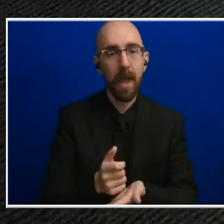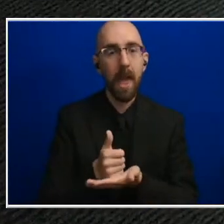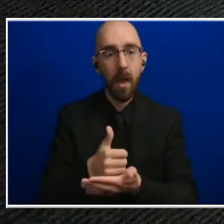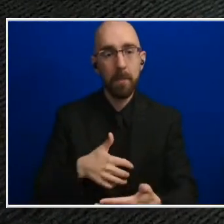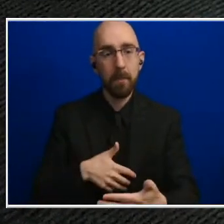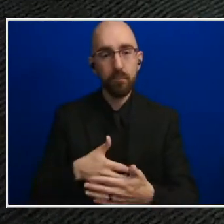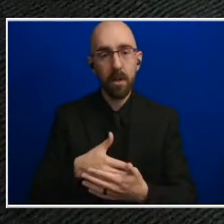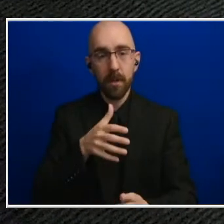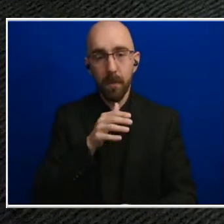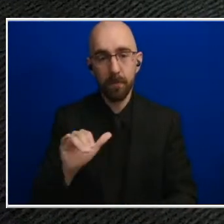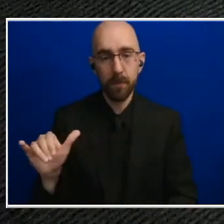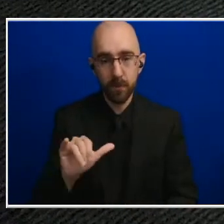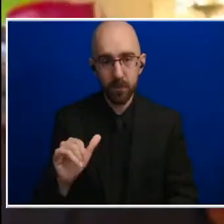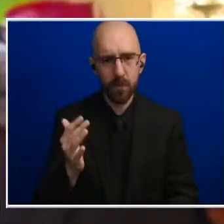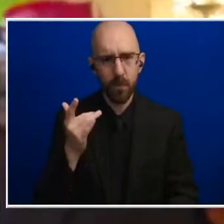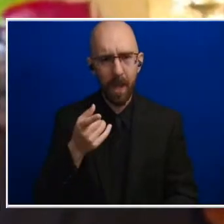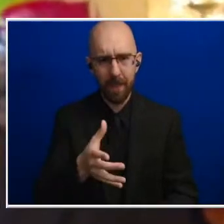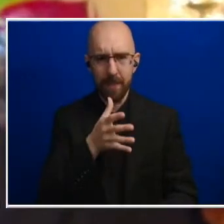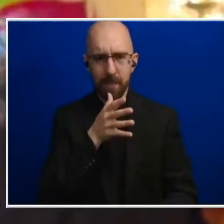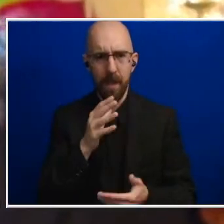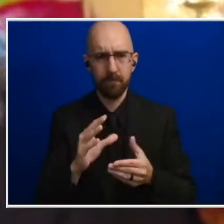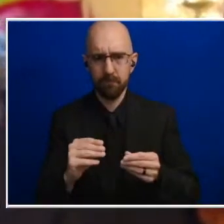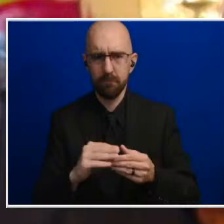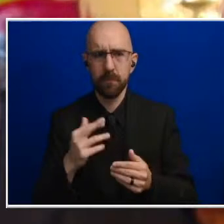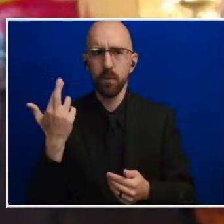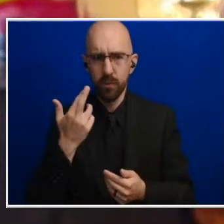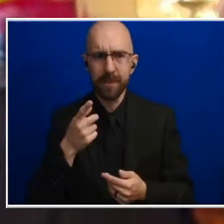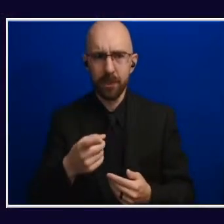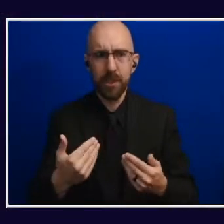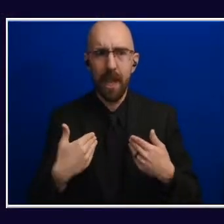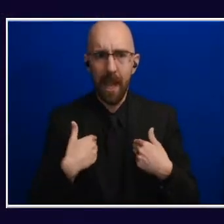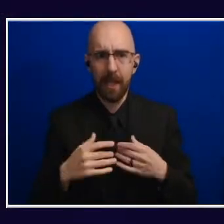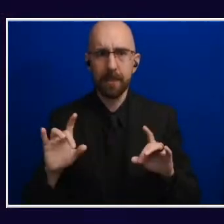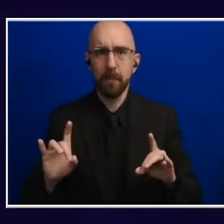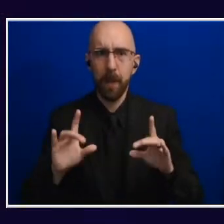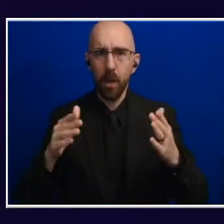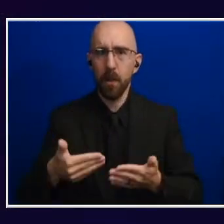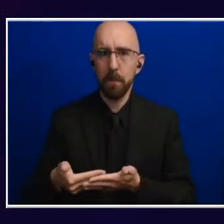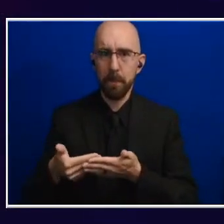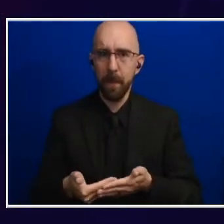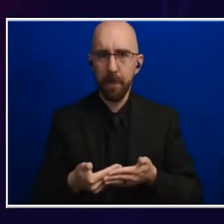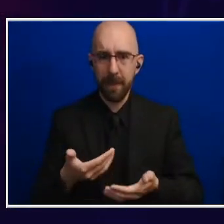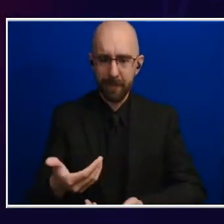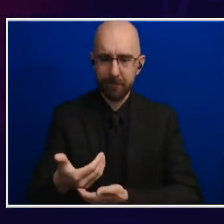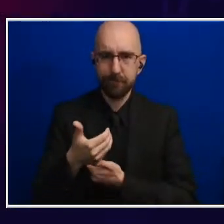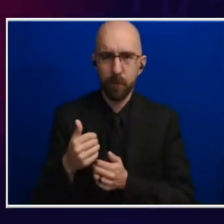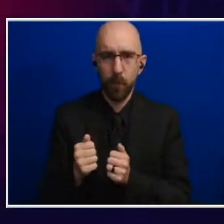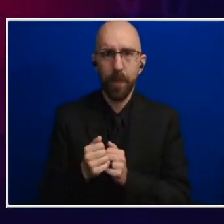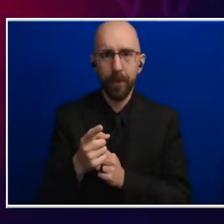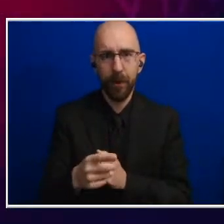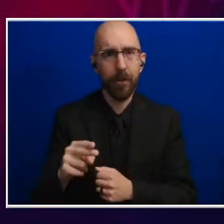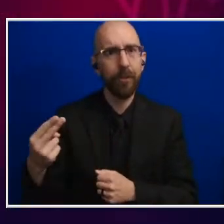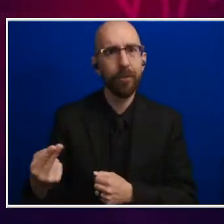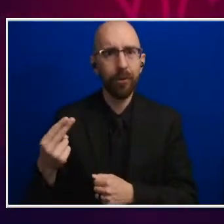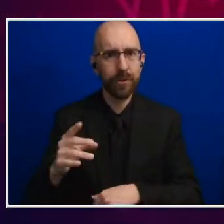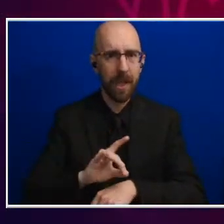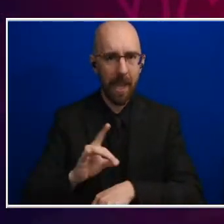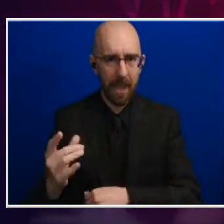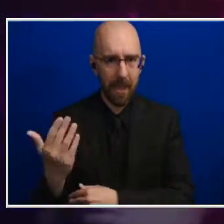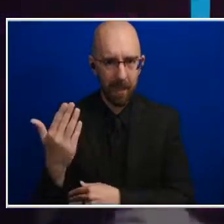Why this mom says it's the reason she has her miracle baby in her arms. Thursday at 8 a.m.